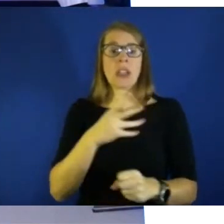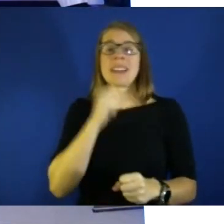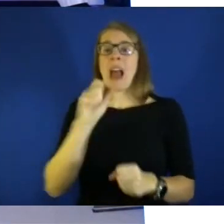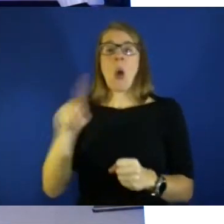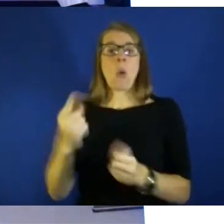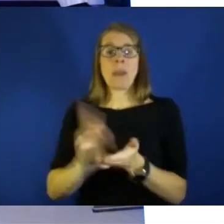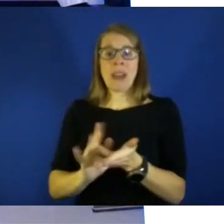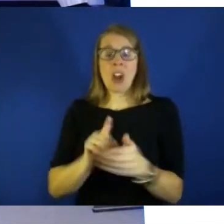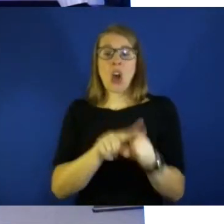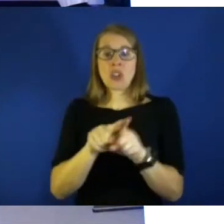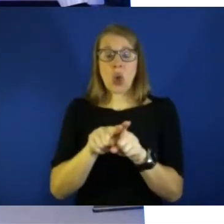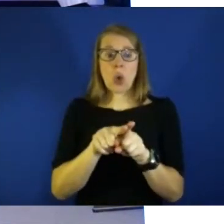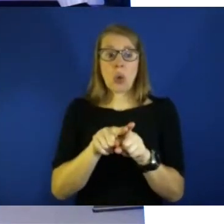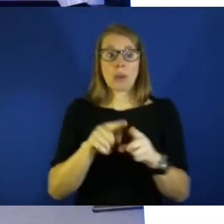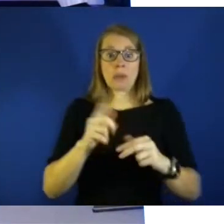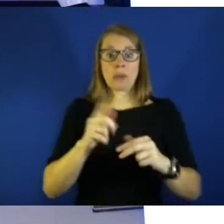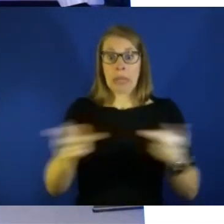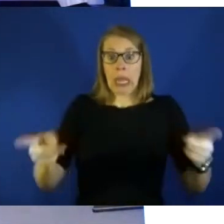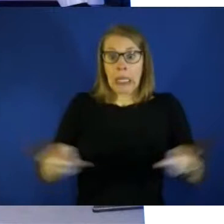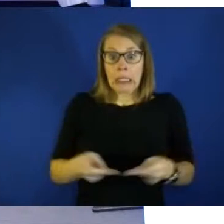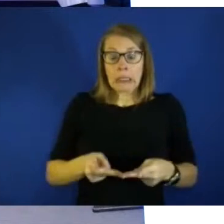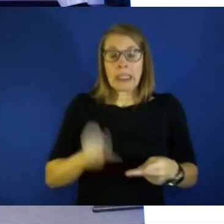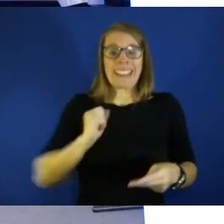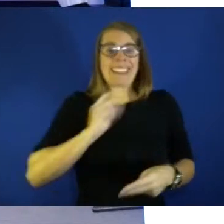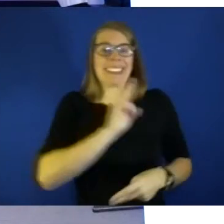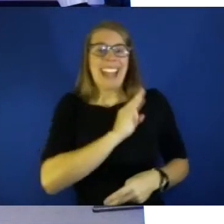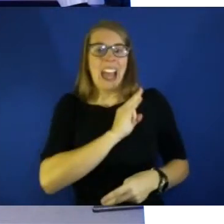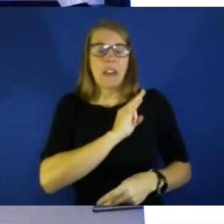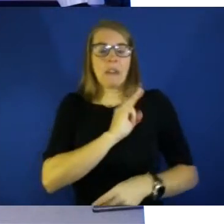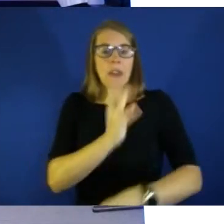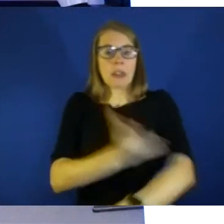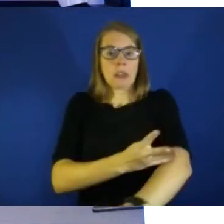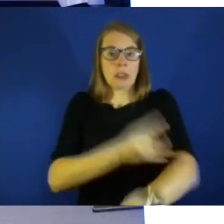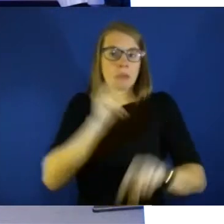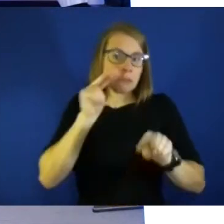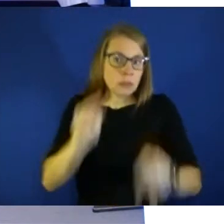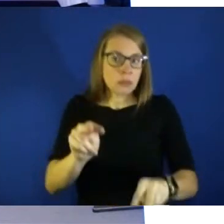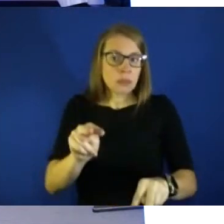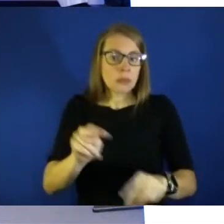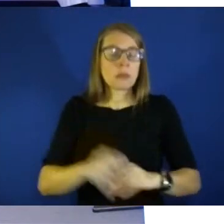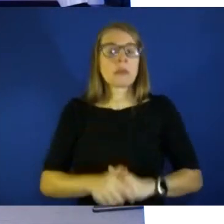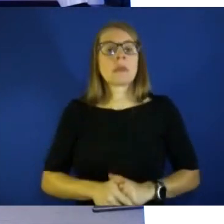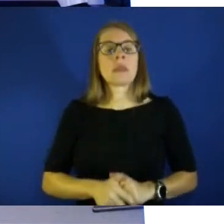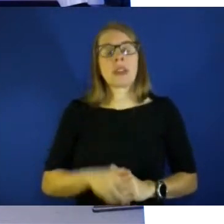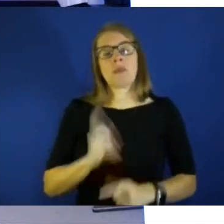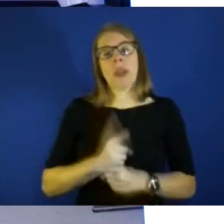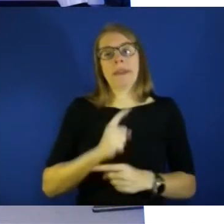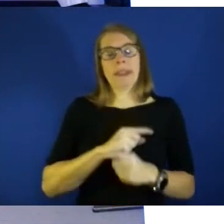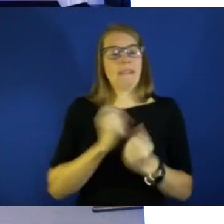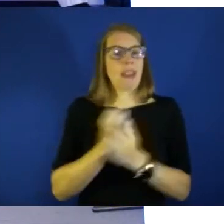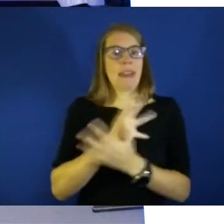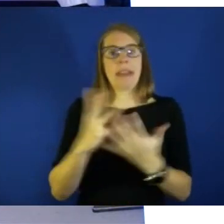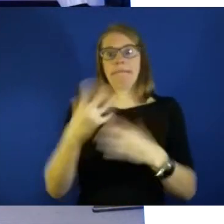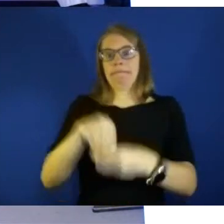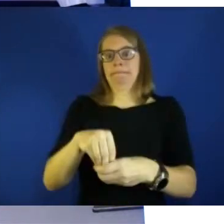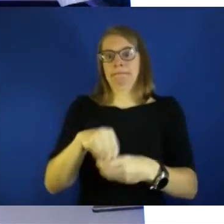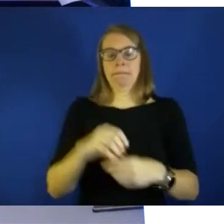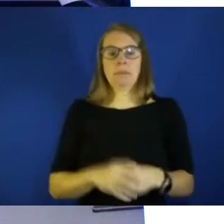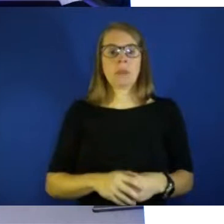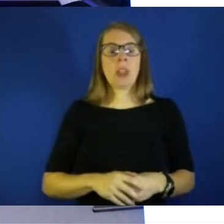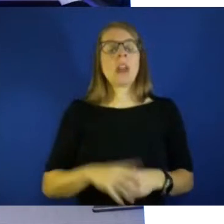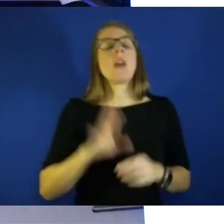it's the staff to make sure people are receiving it correctly. Okay, so if somebody comes in, walk us through, they have COVID, how do